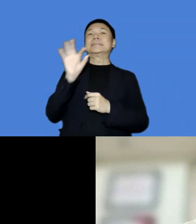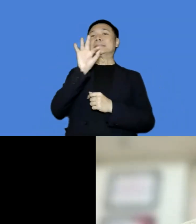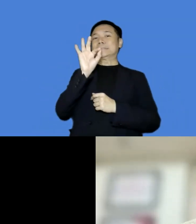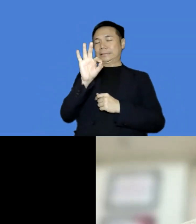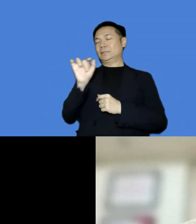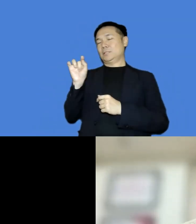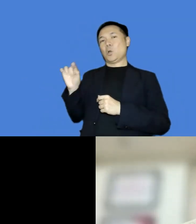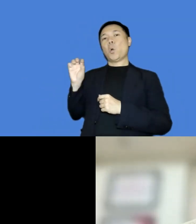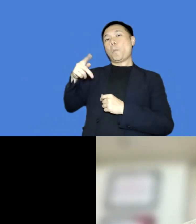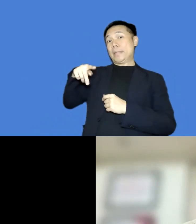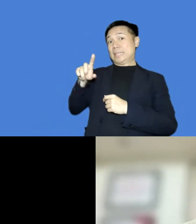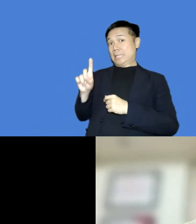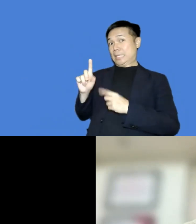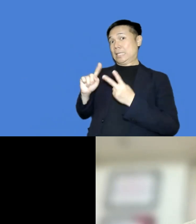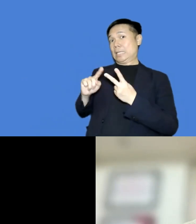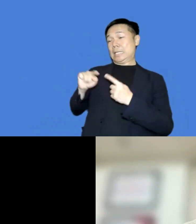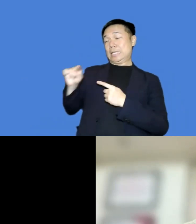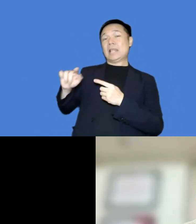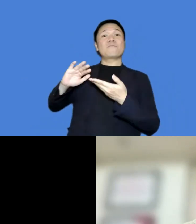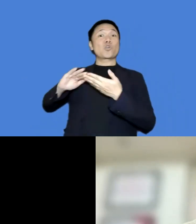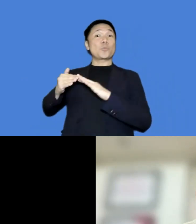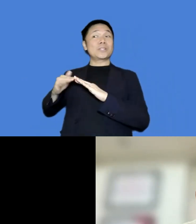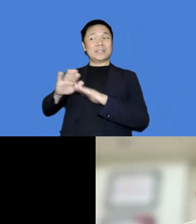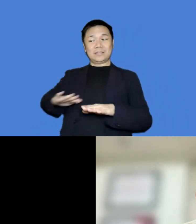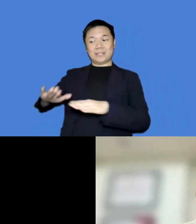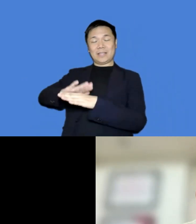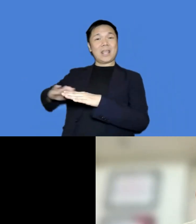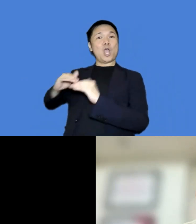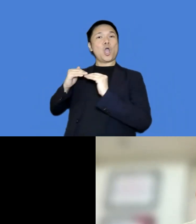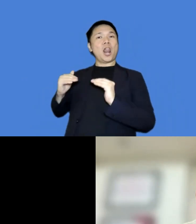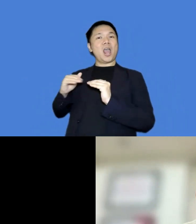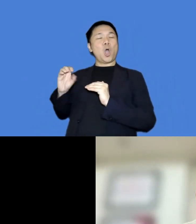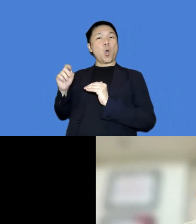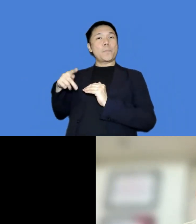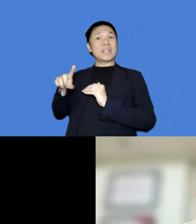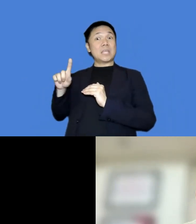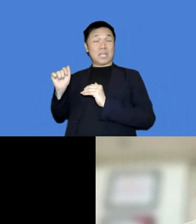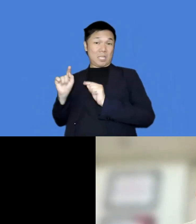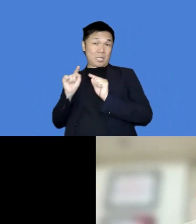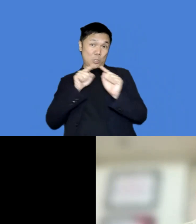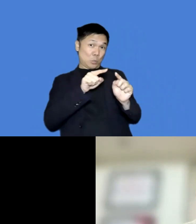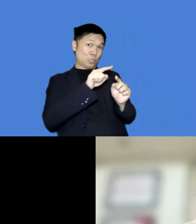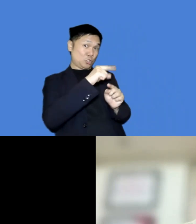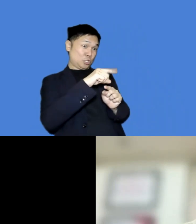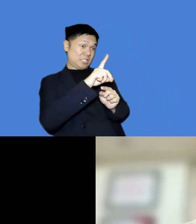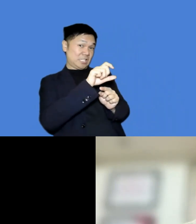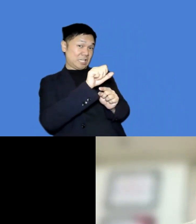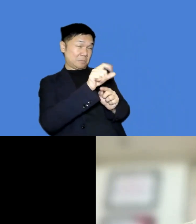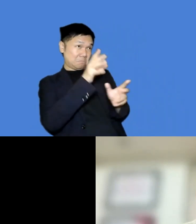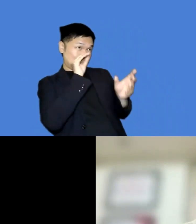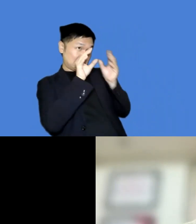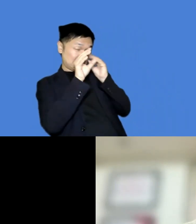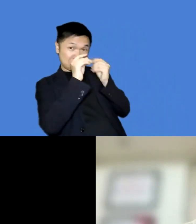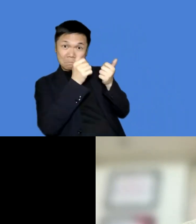and OPDs at the grassroots level benefit from the GDS, as well as how can they